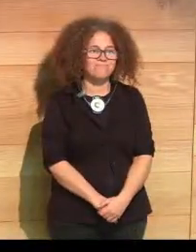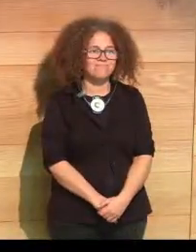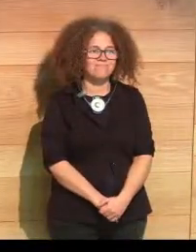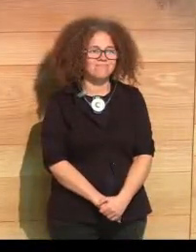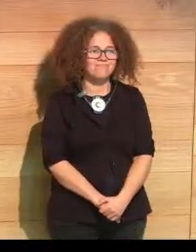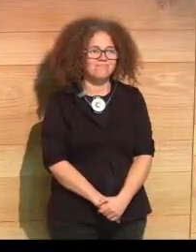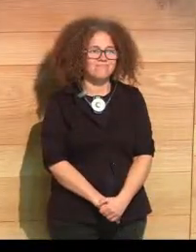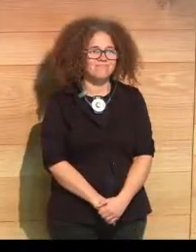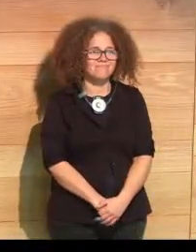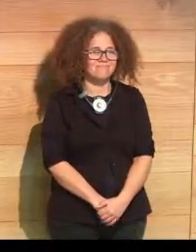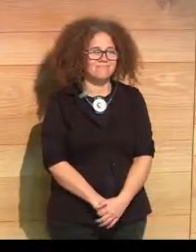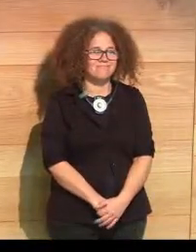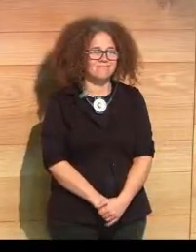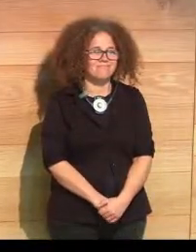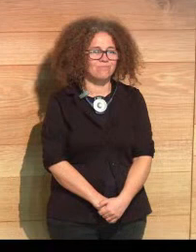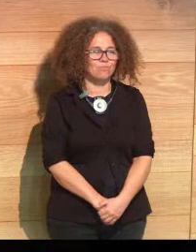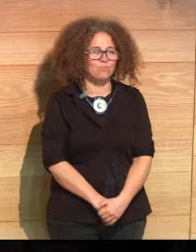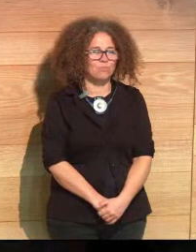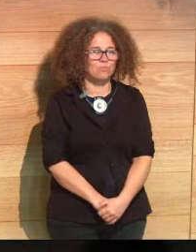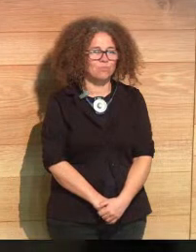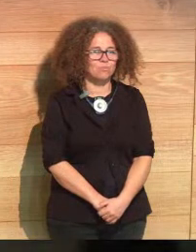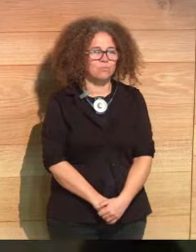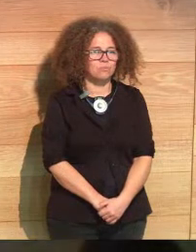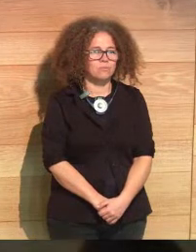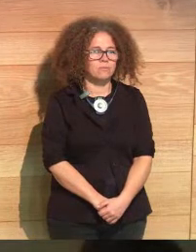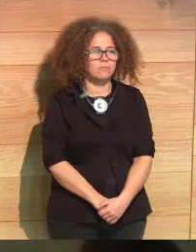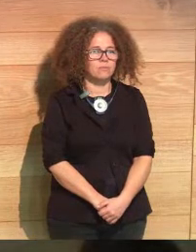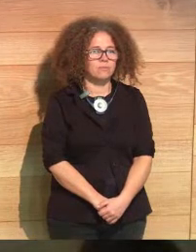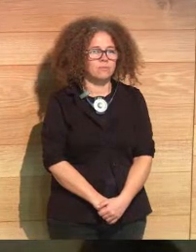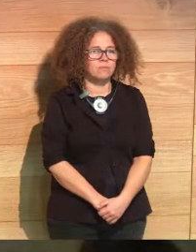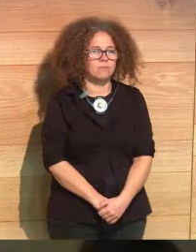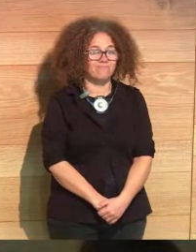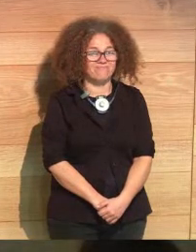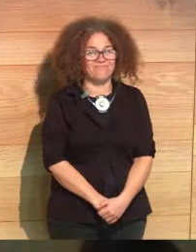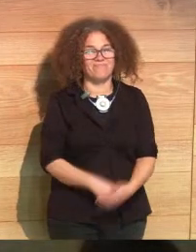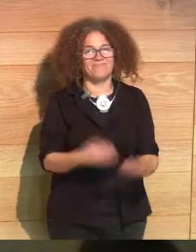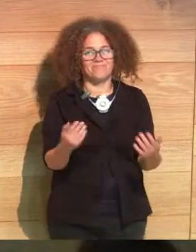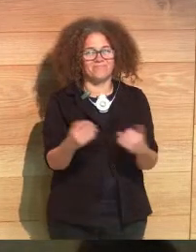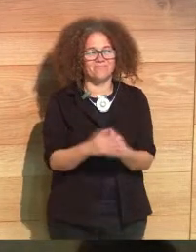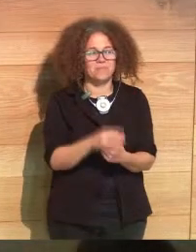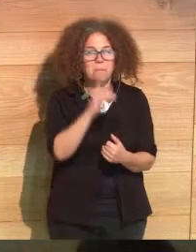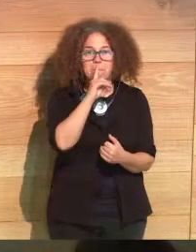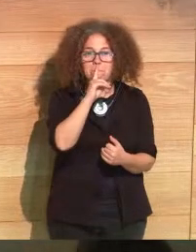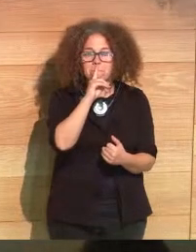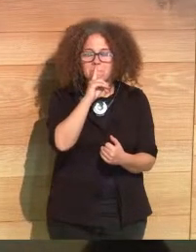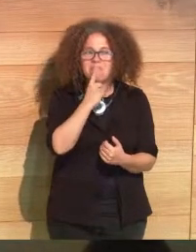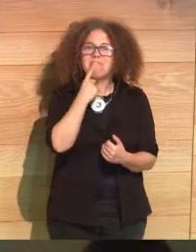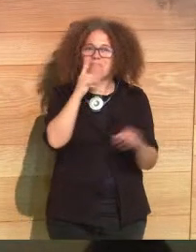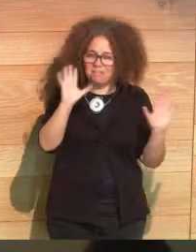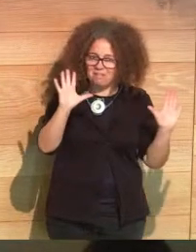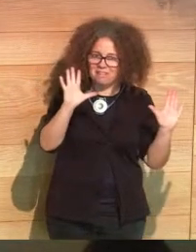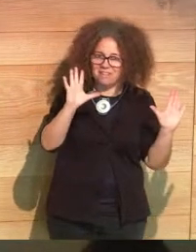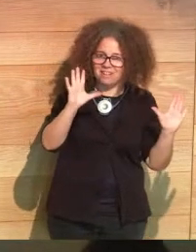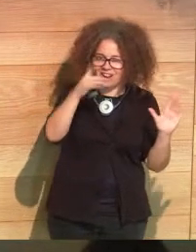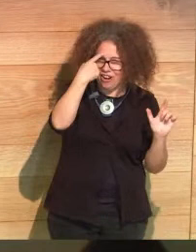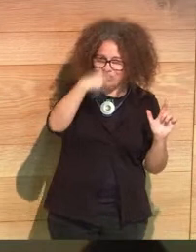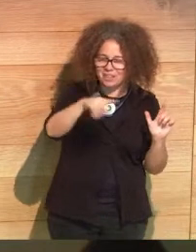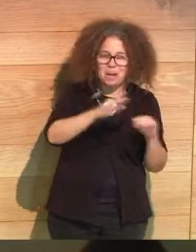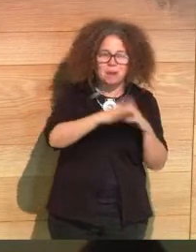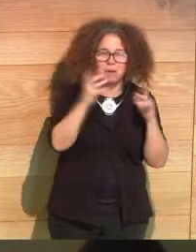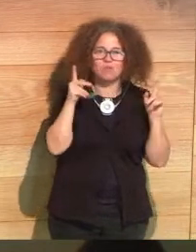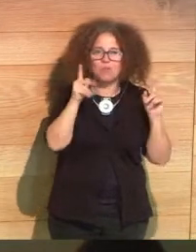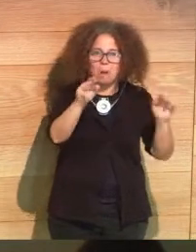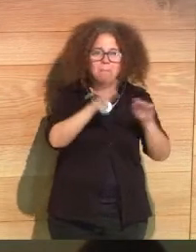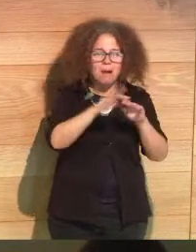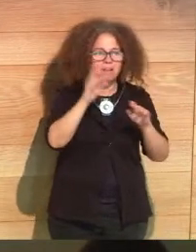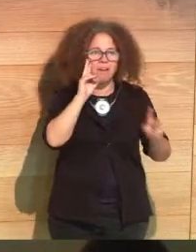Okay. It's kind of difficult to remain quiet, but as this is a virtual tour of the exhibition, this is another silent piece, and I